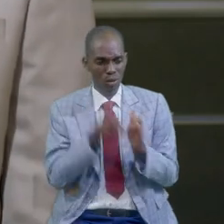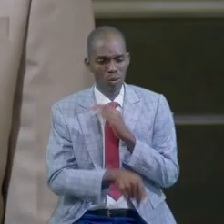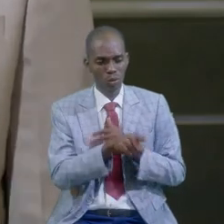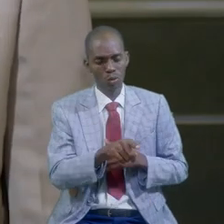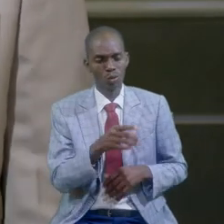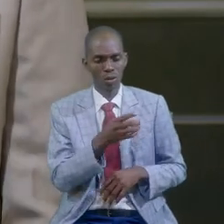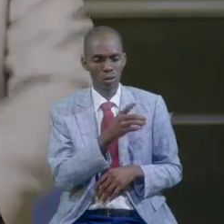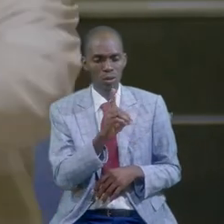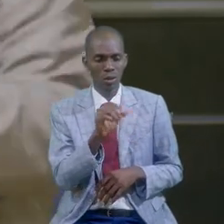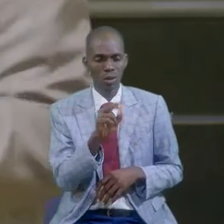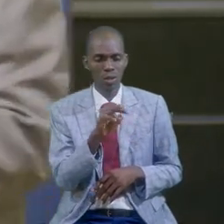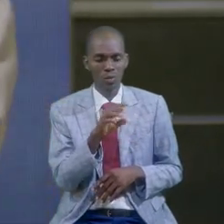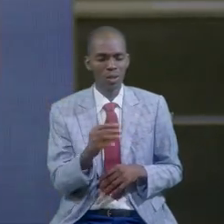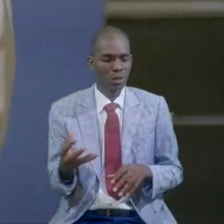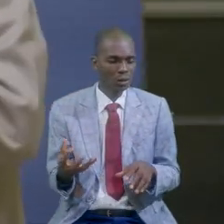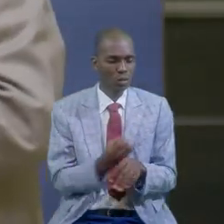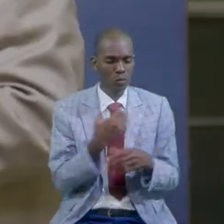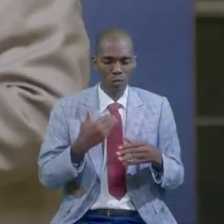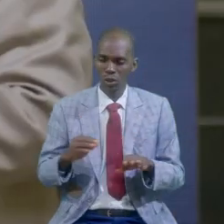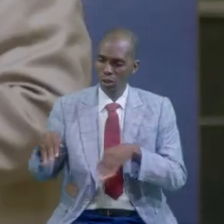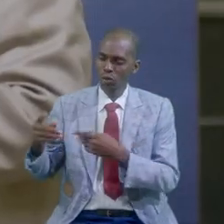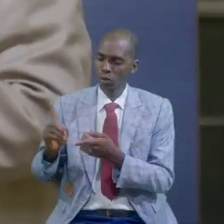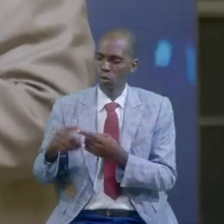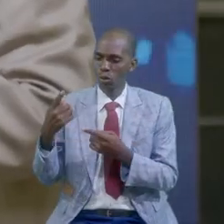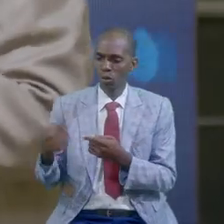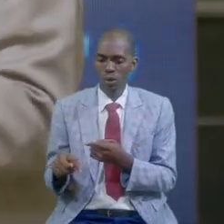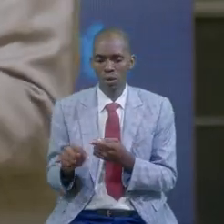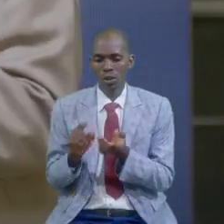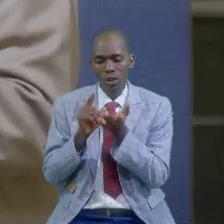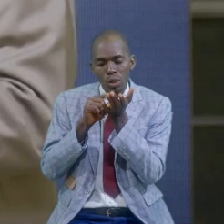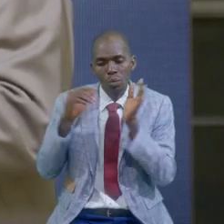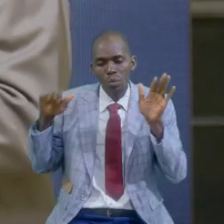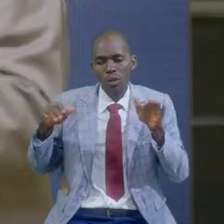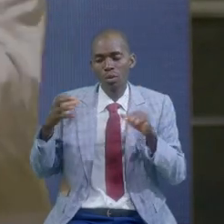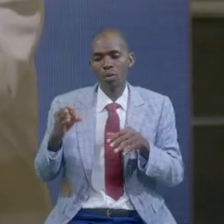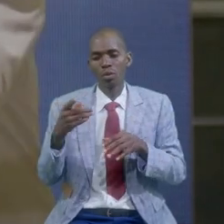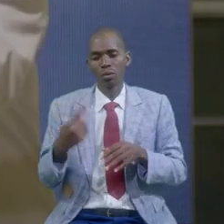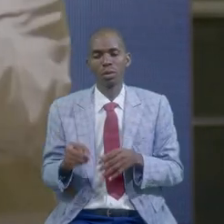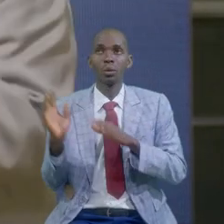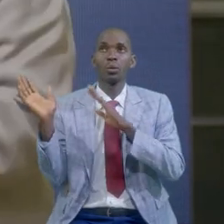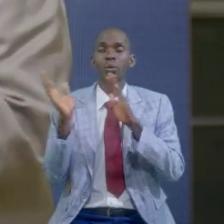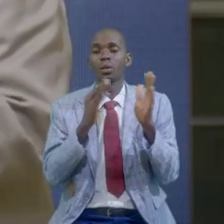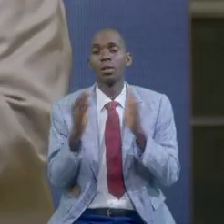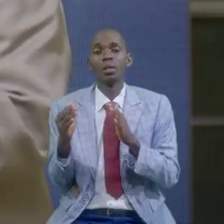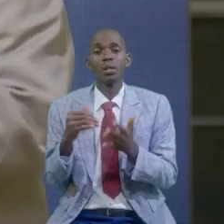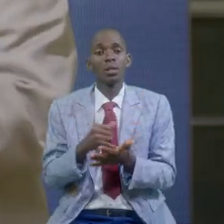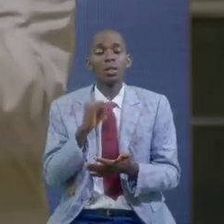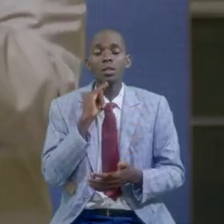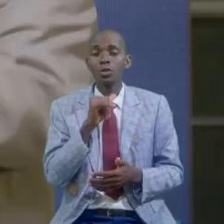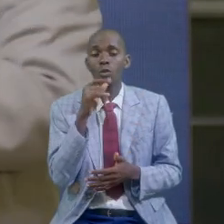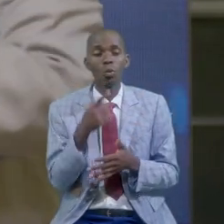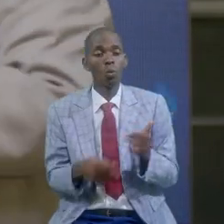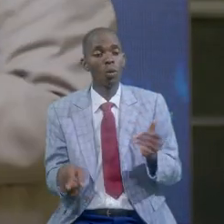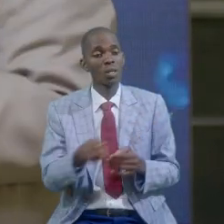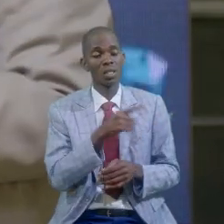that runs you out of town. It is the way you feel. It is what you think. It is the conclusion you make